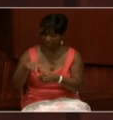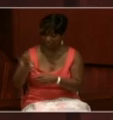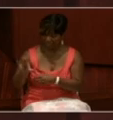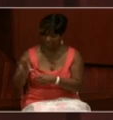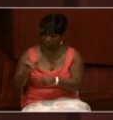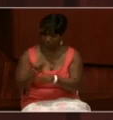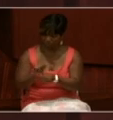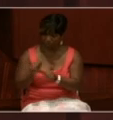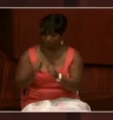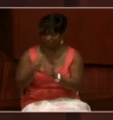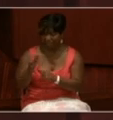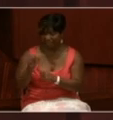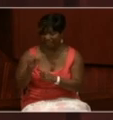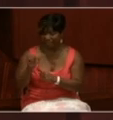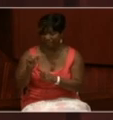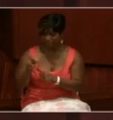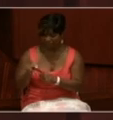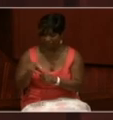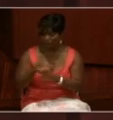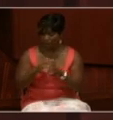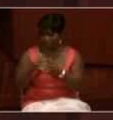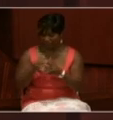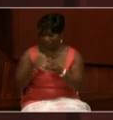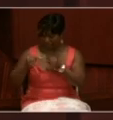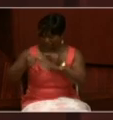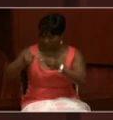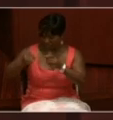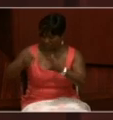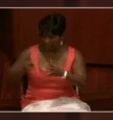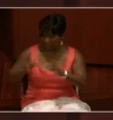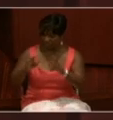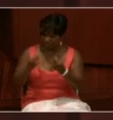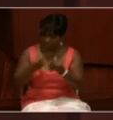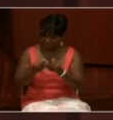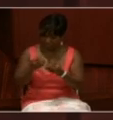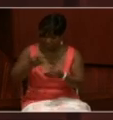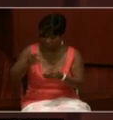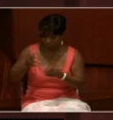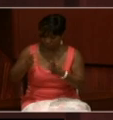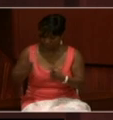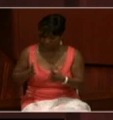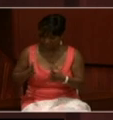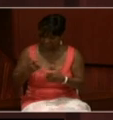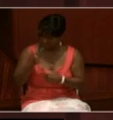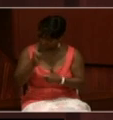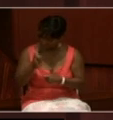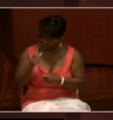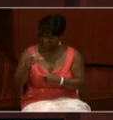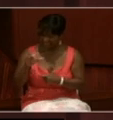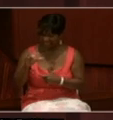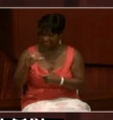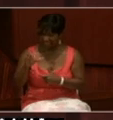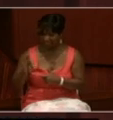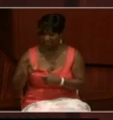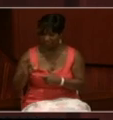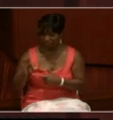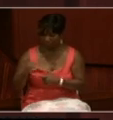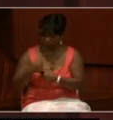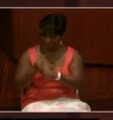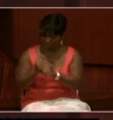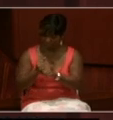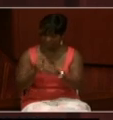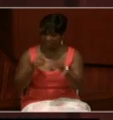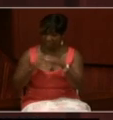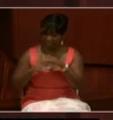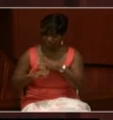American genealogists and family historians interested in case files created by the Immigration